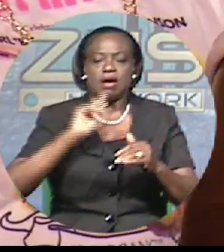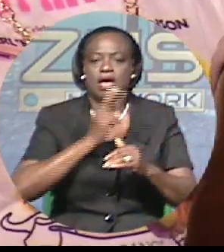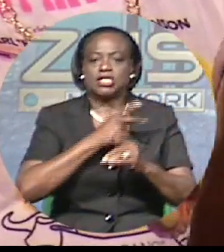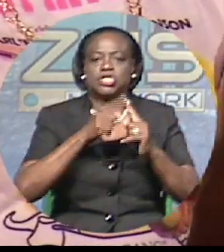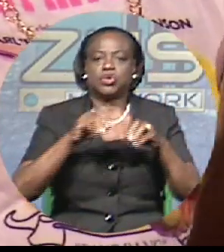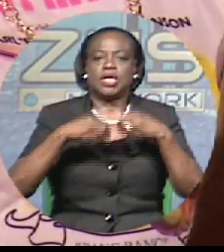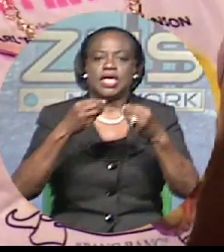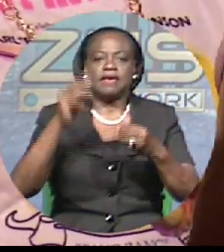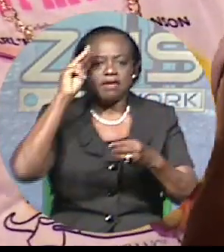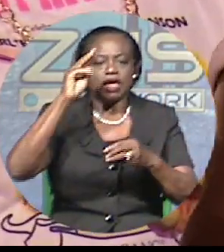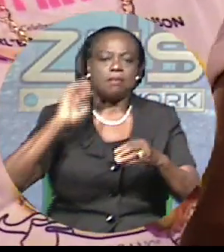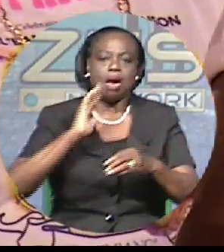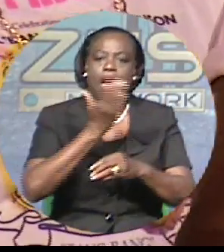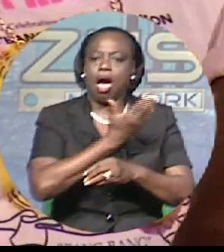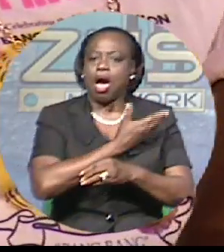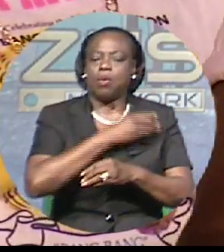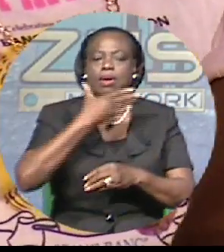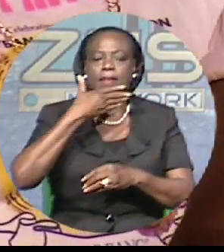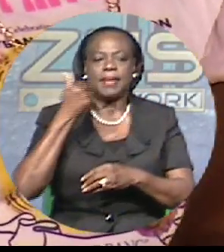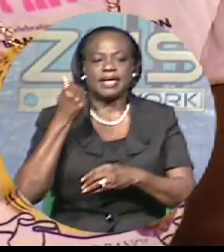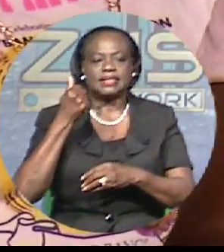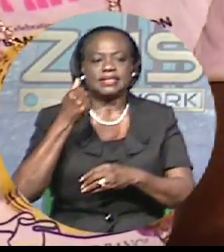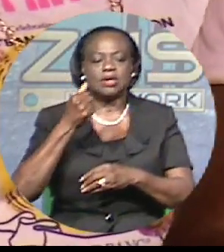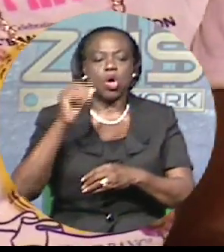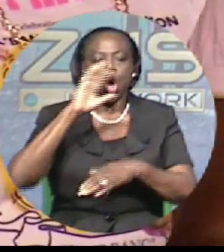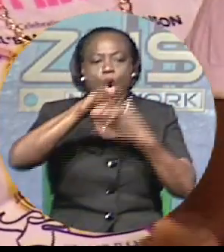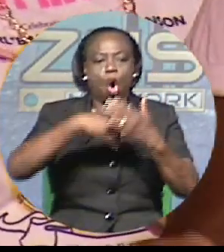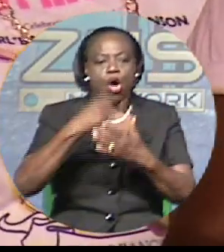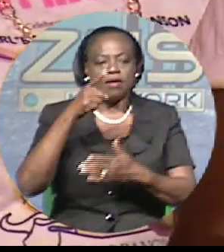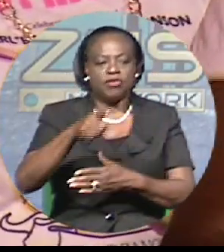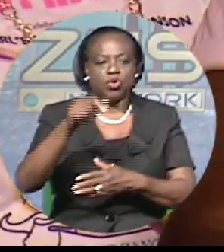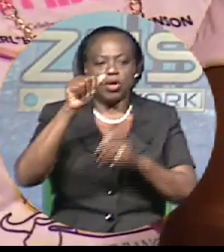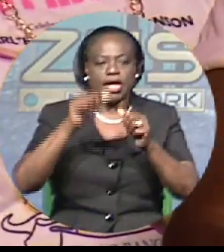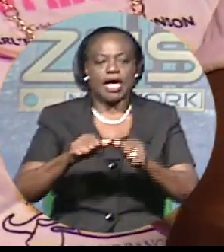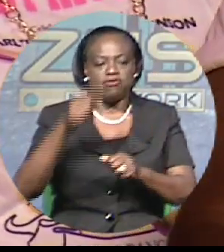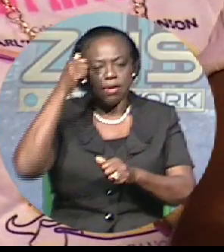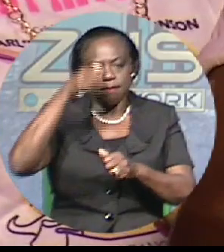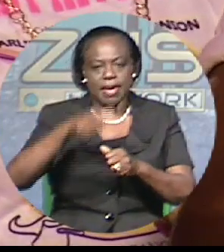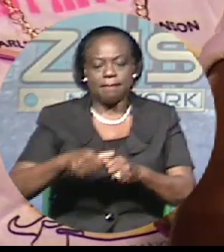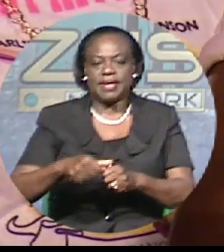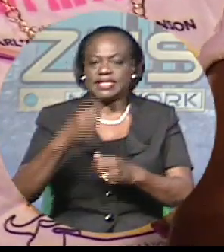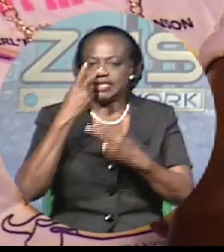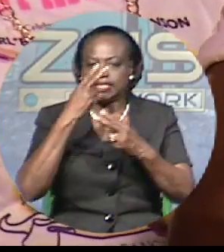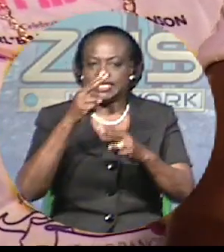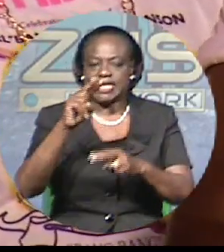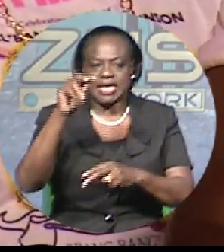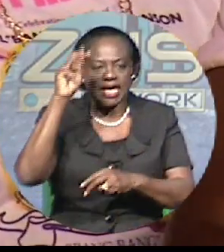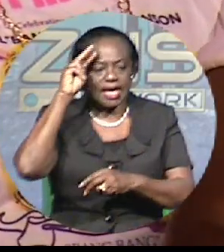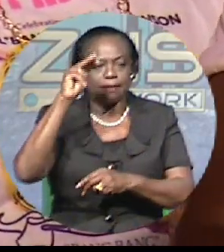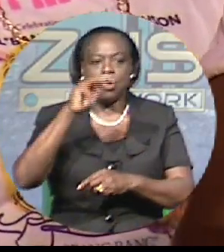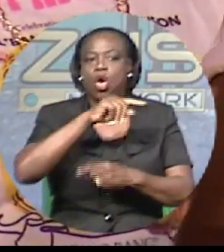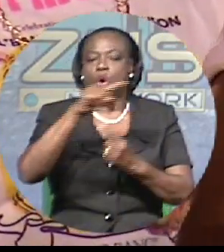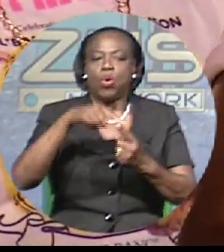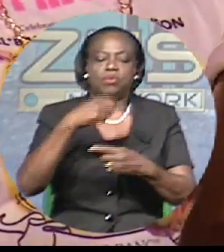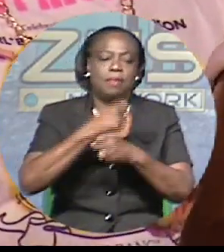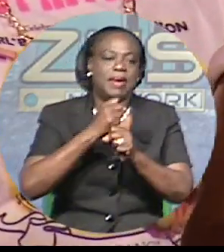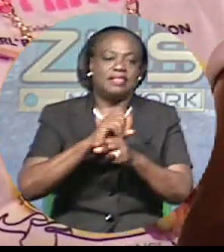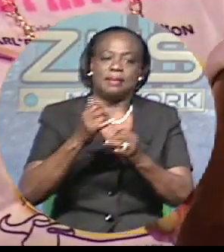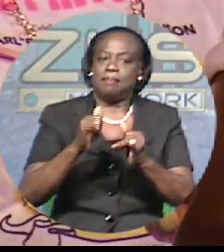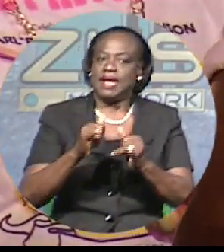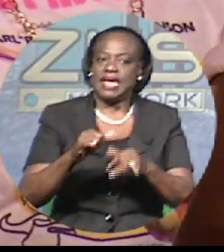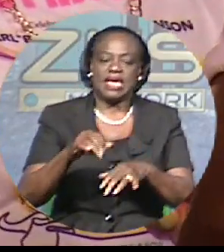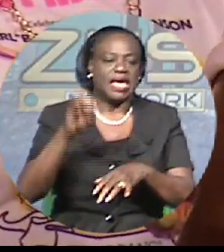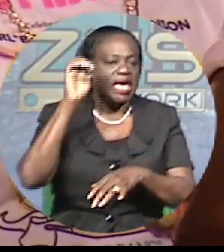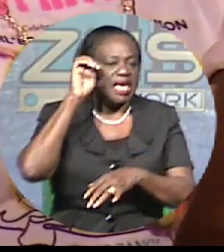our best. I guess all of you can remember seeing him when we make a play that he didn't like. He had this